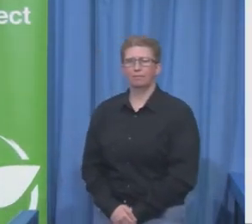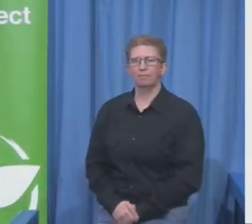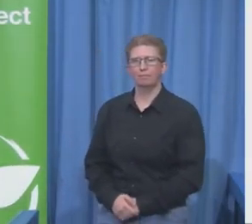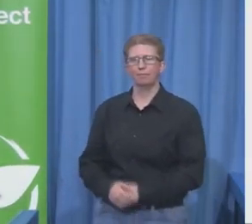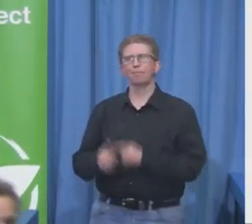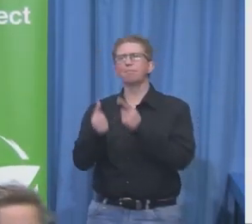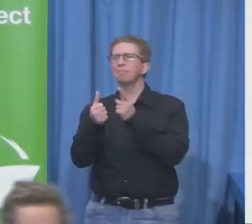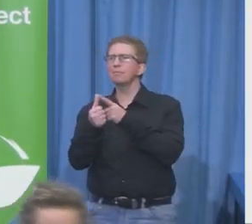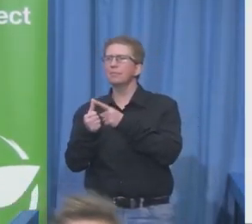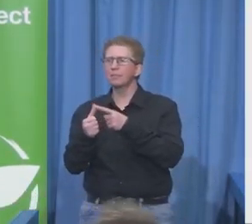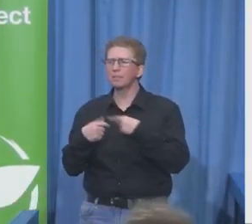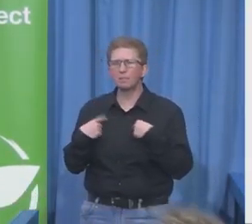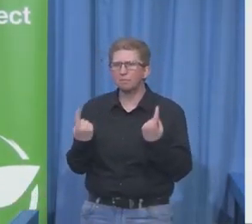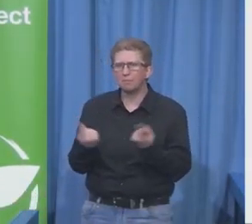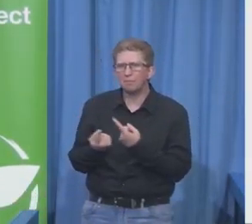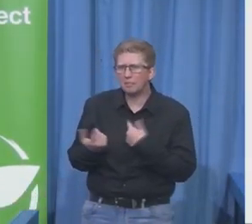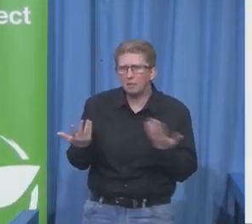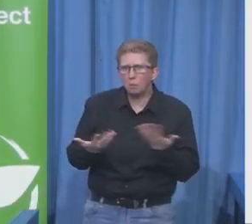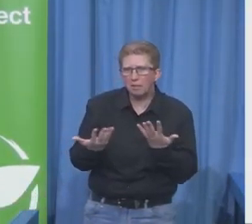fundamental drive behind